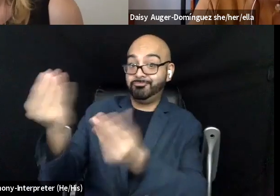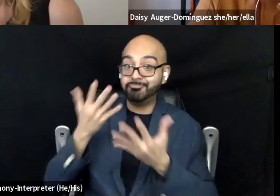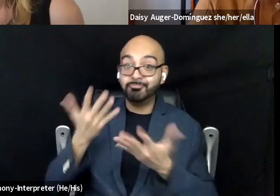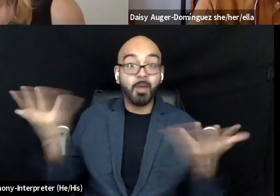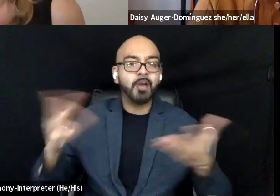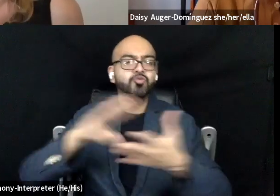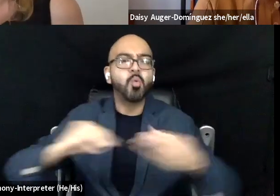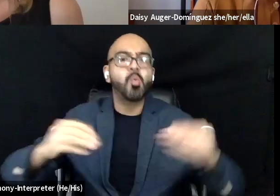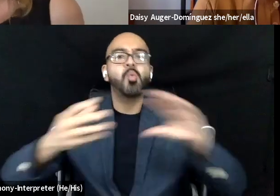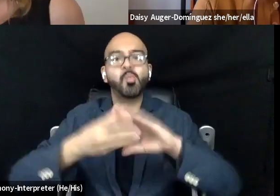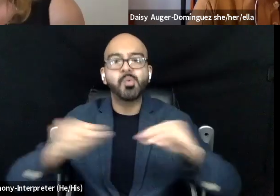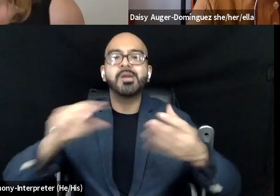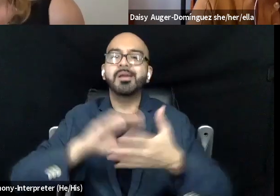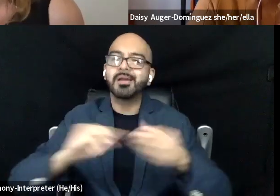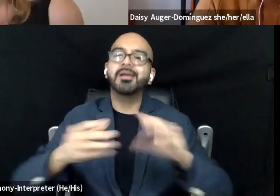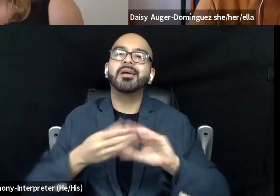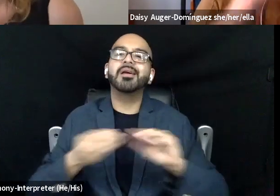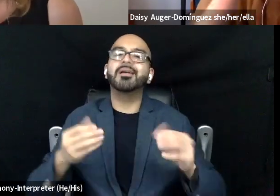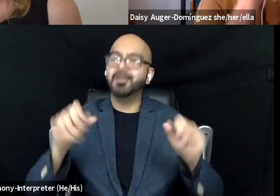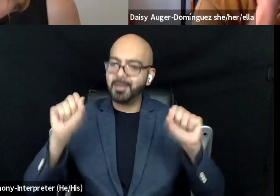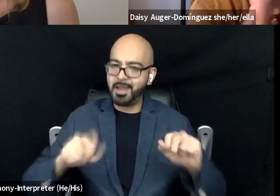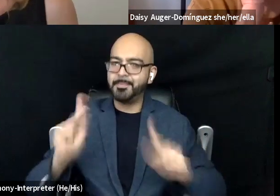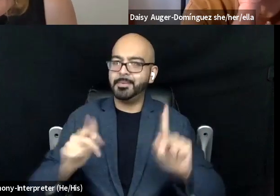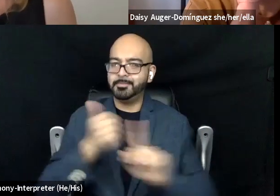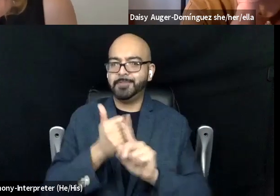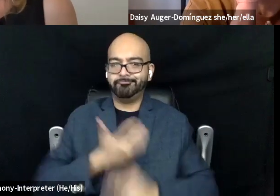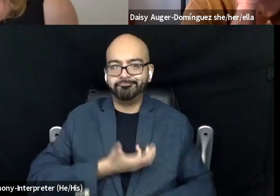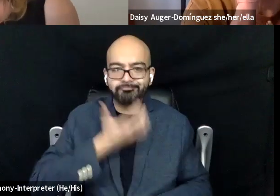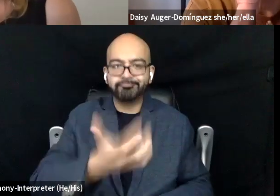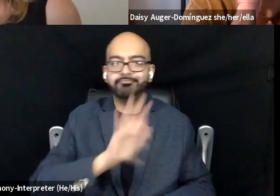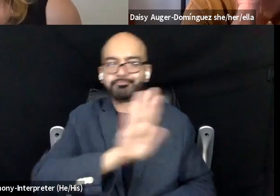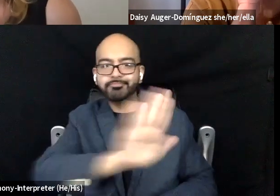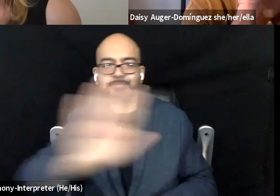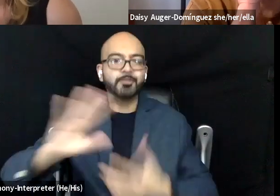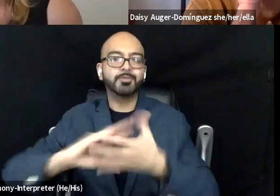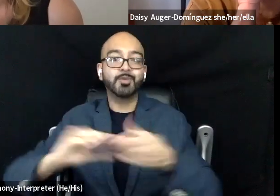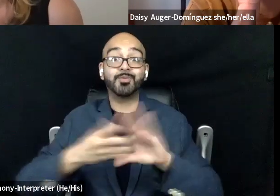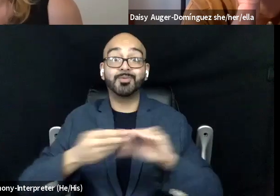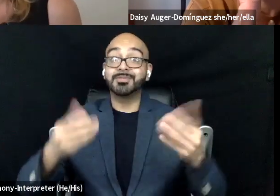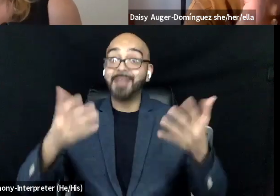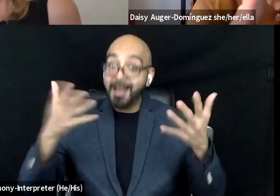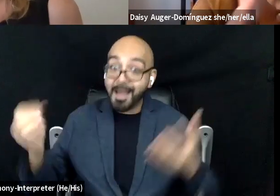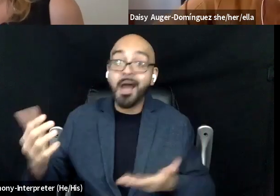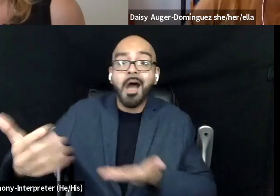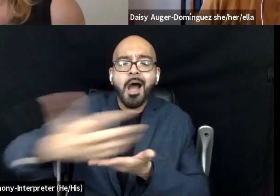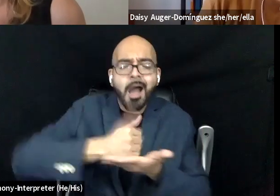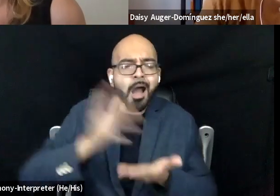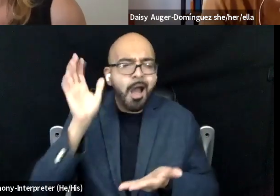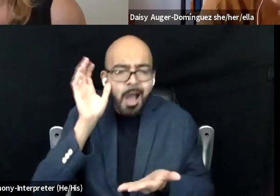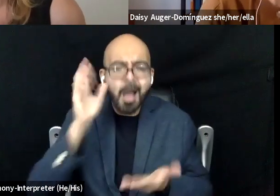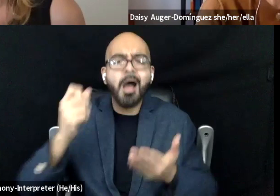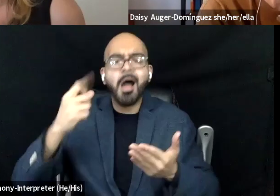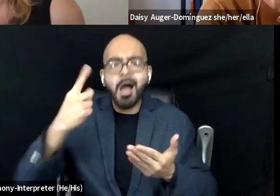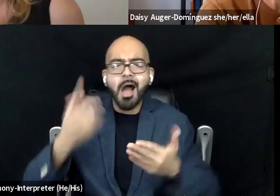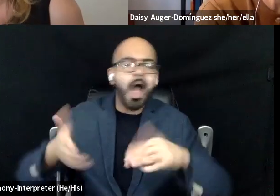creating spaces for people to tell their own stories and amplifying the stories, I think, as well. Yeah, I mean,